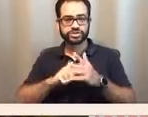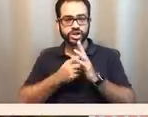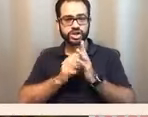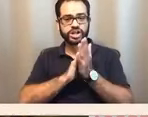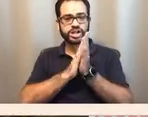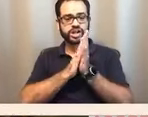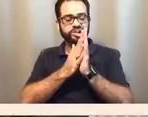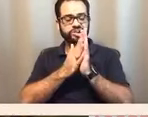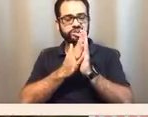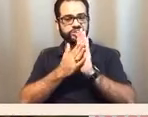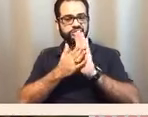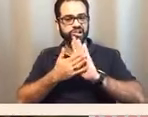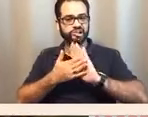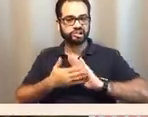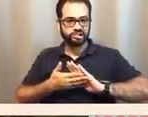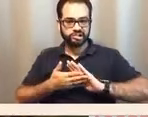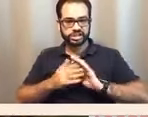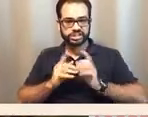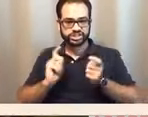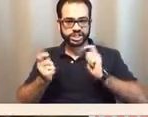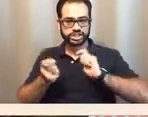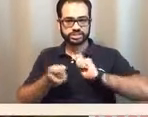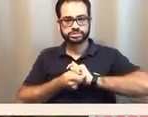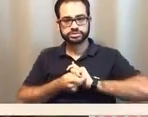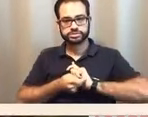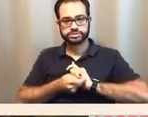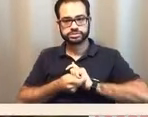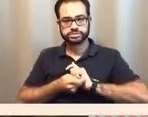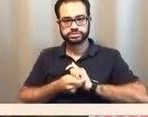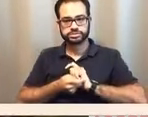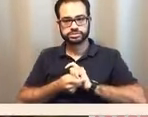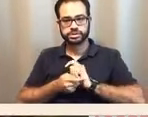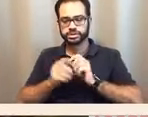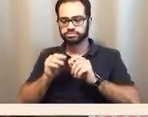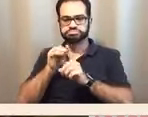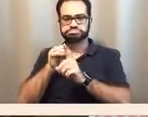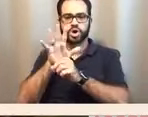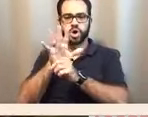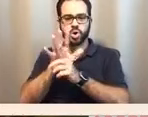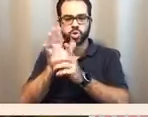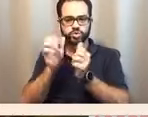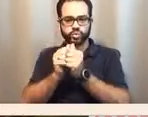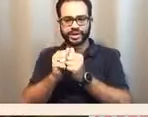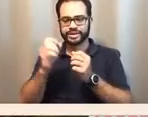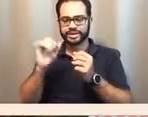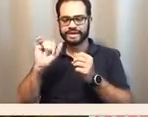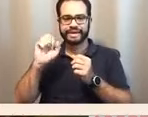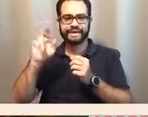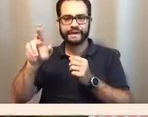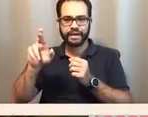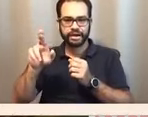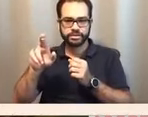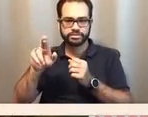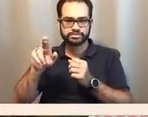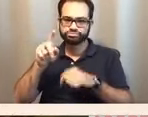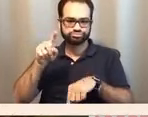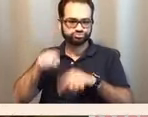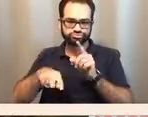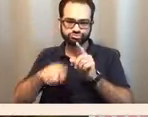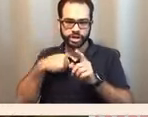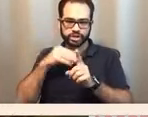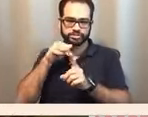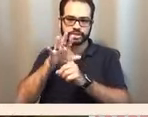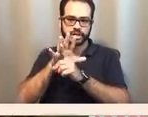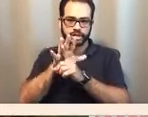change. It was exposed to oxygen that it wasn't supposed to be exposed to for a long period